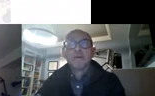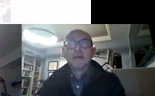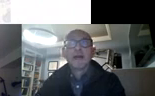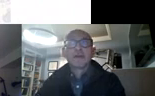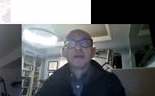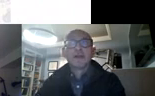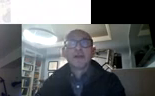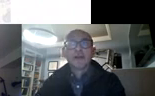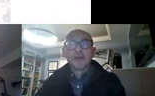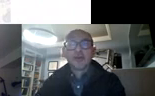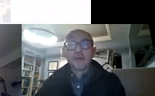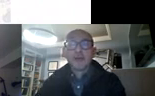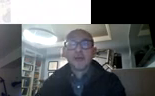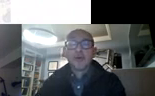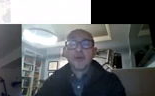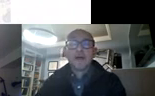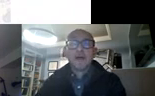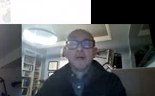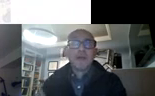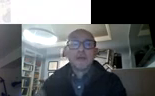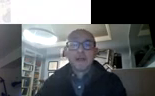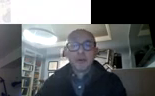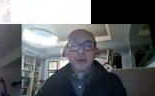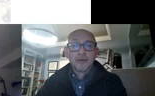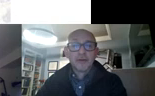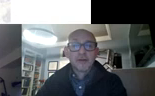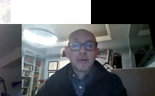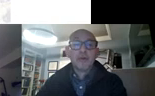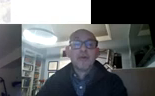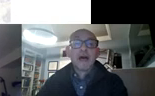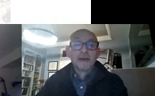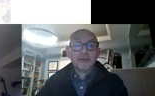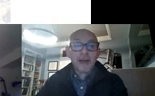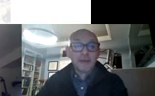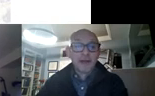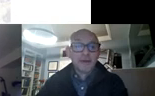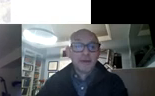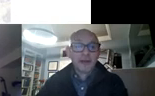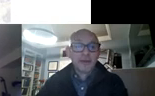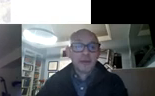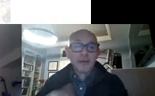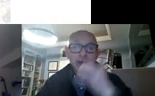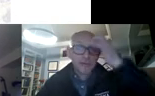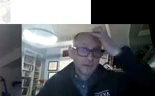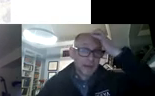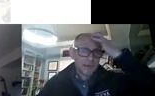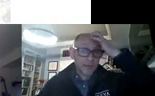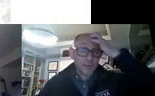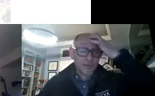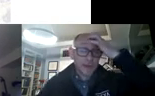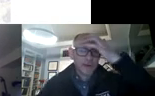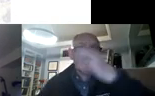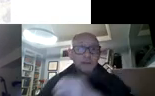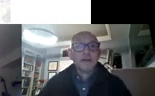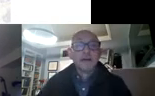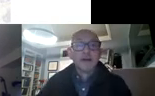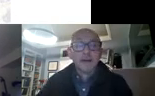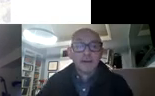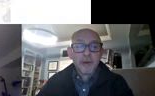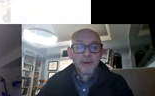crosswalks. The next intersection of Germantown Road would be a typical intersection, but would not have stop signs because I don't think we could get stop signs approved